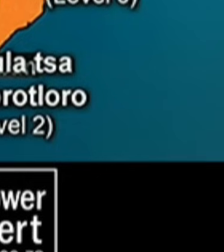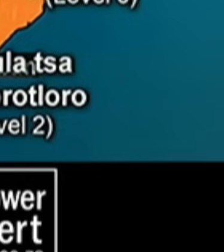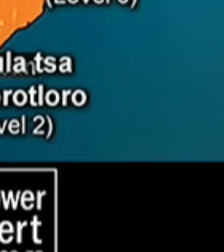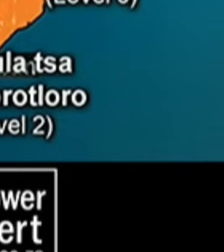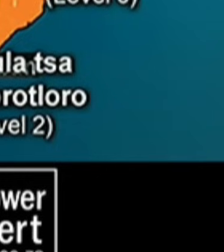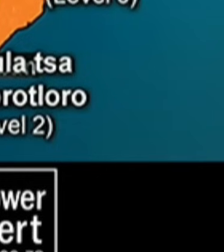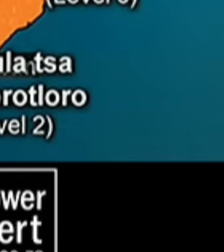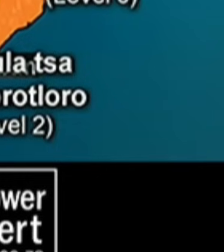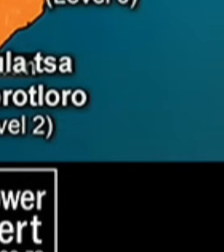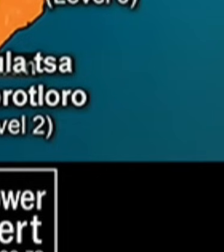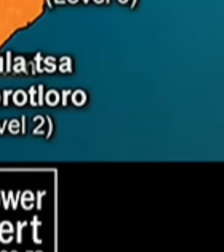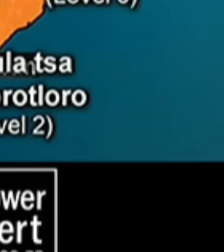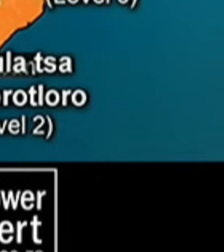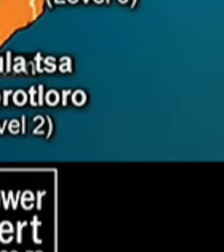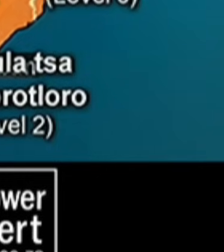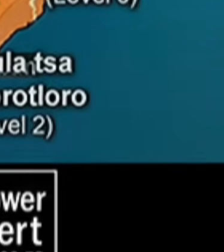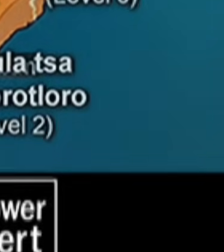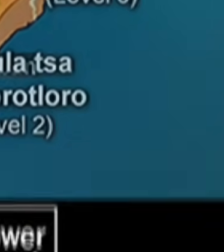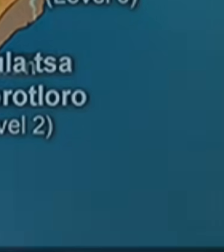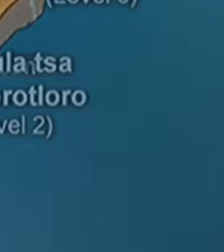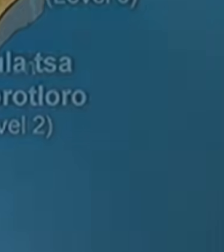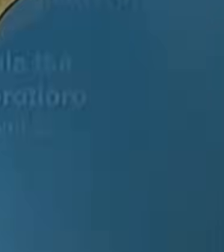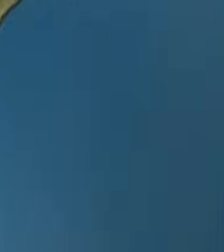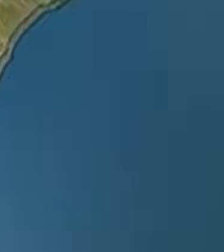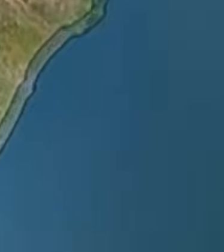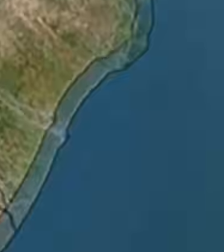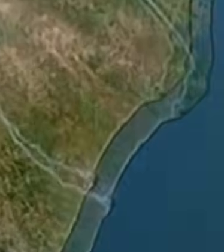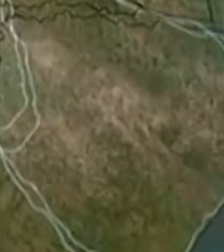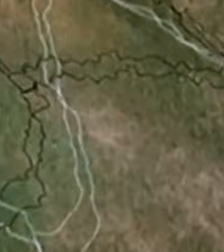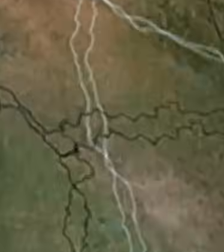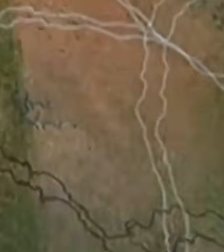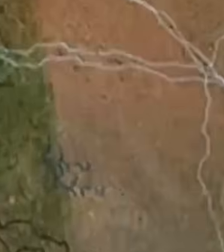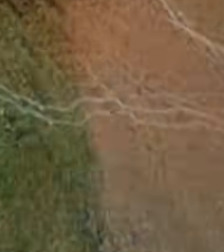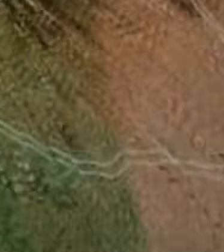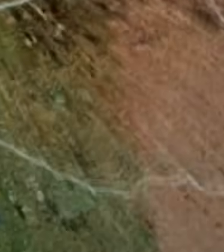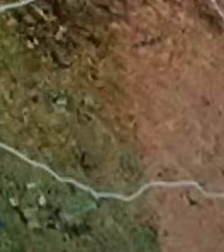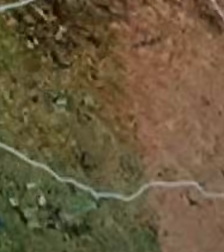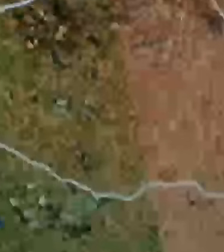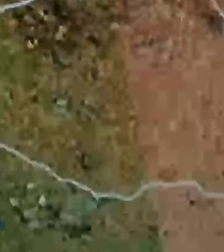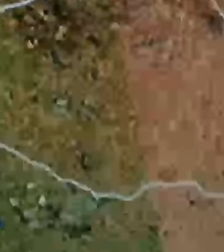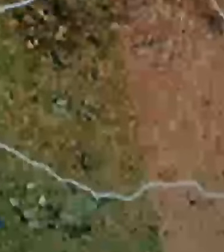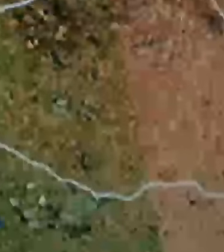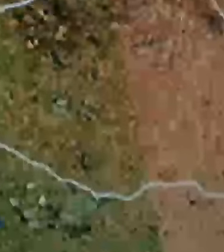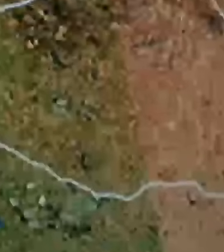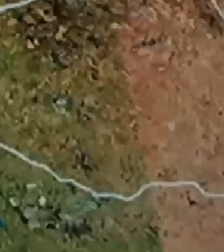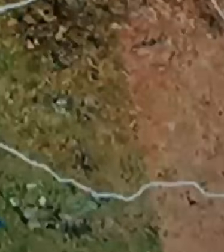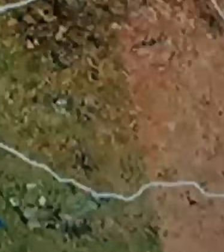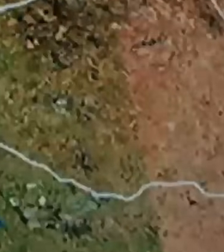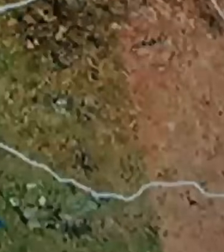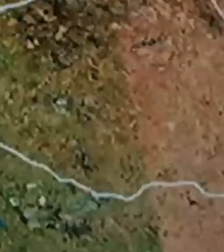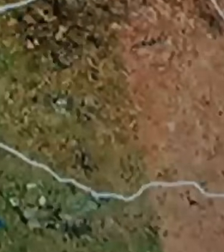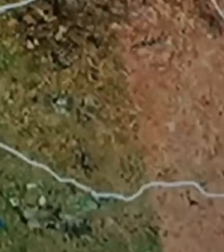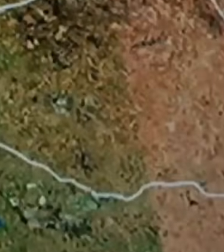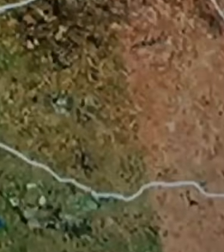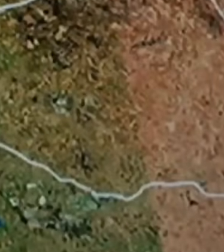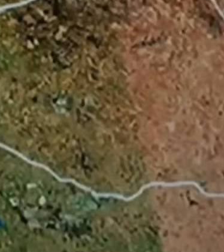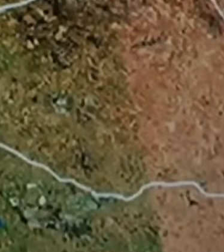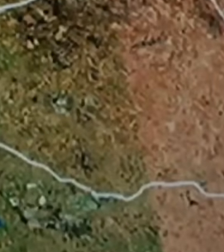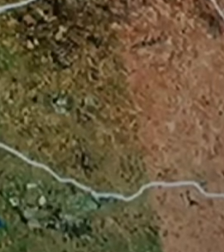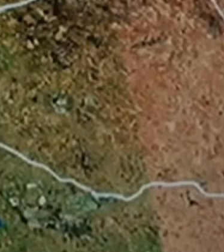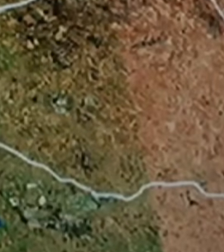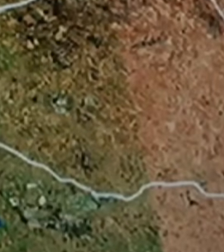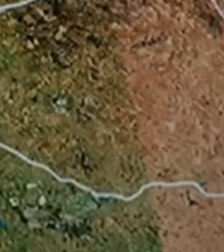province magašo ga re otlela ka dikarolong tše a re otleleng gabotse ge re ya go dikgetha tša temperature re thoma bjale ka province ya Gauteng le tlasa gabotse o le ka dikarolong tša ka bogauteng bjale